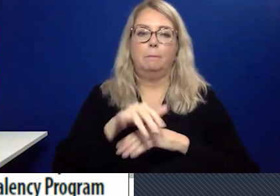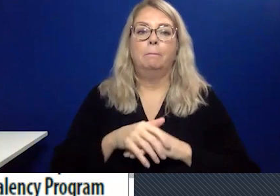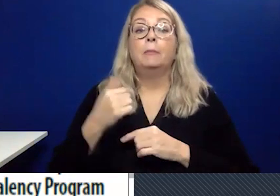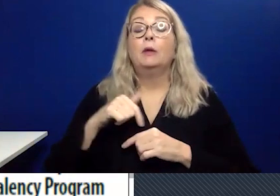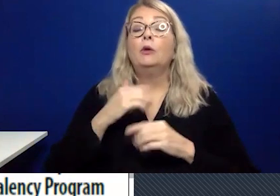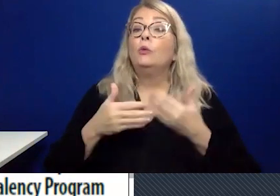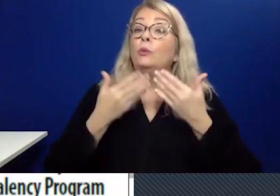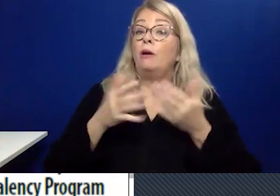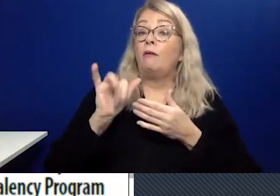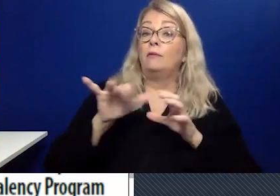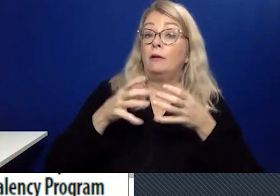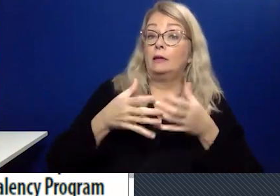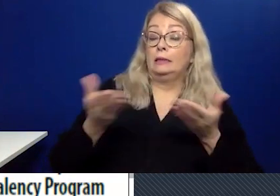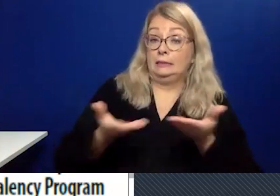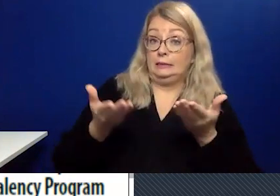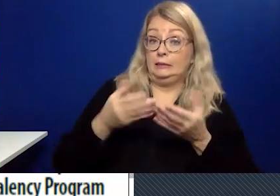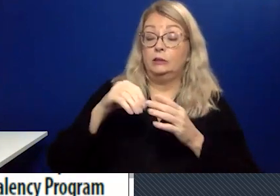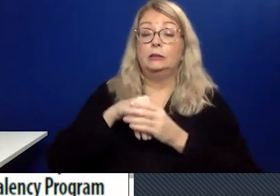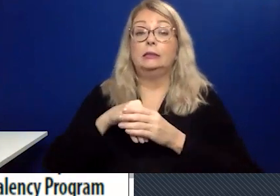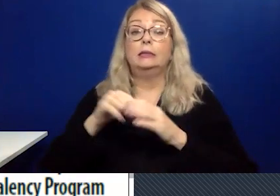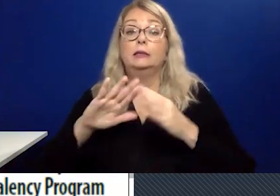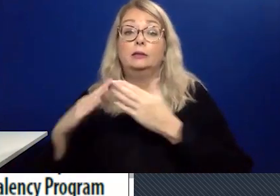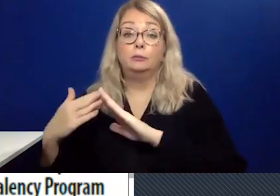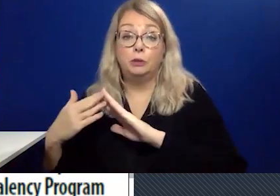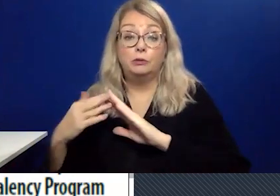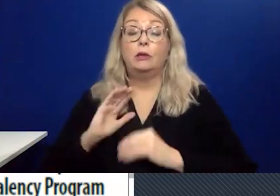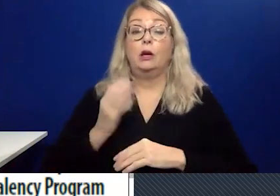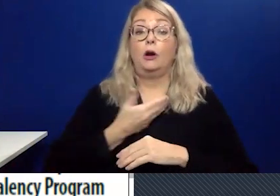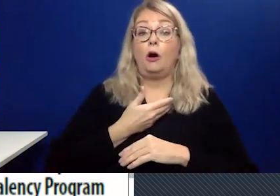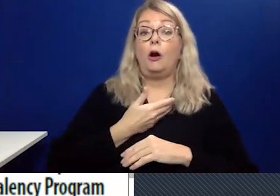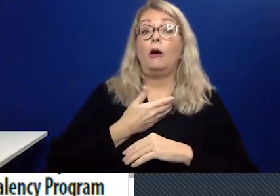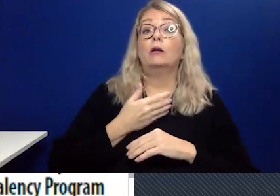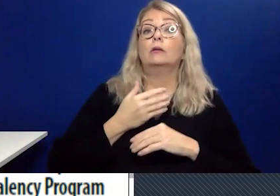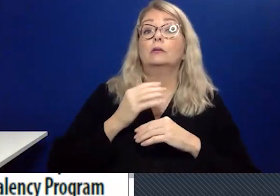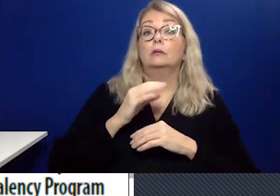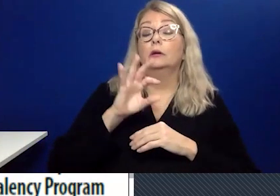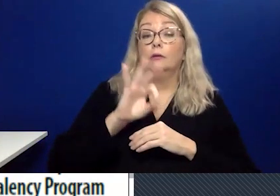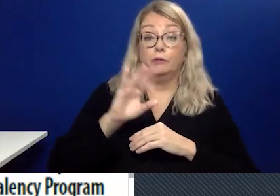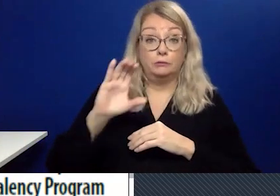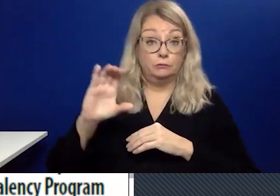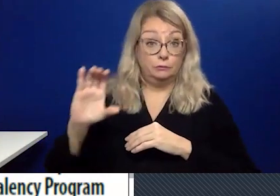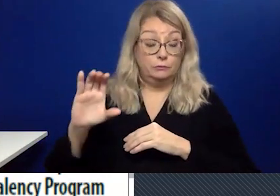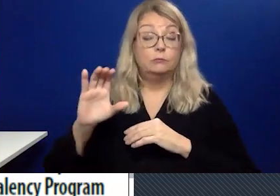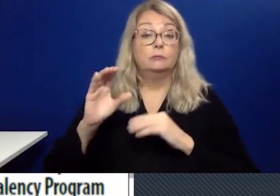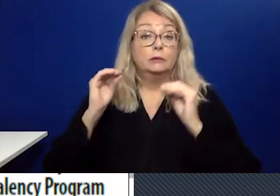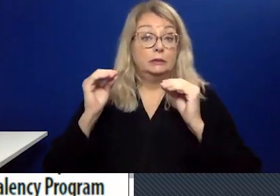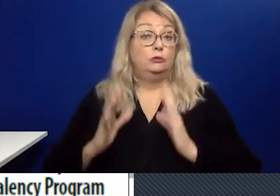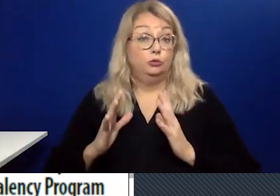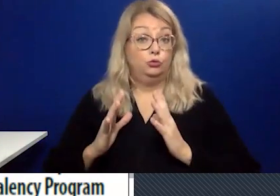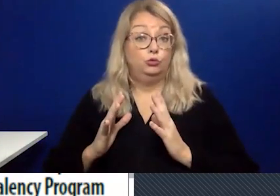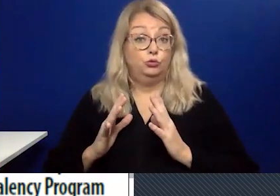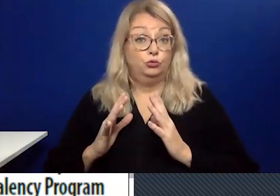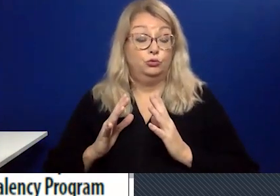here and in the community. It's taught by our instructors. They're Fresno City College instructors. These are Fresno City College